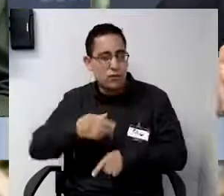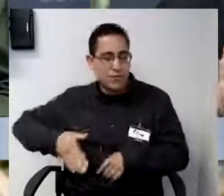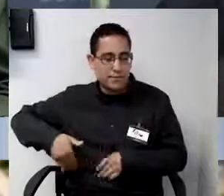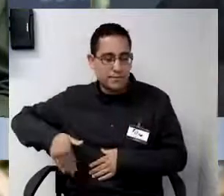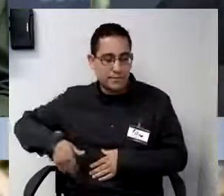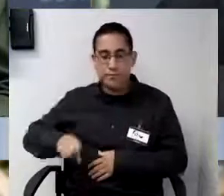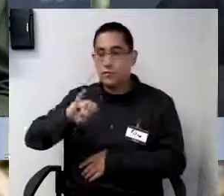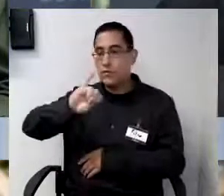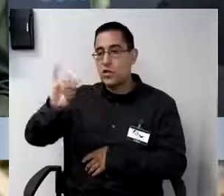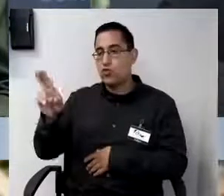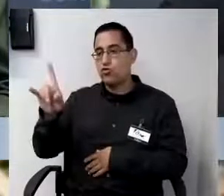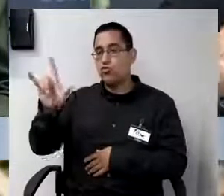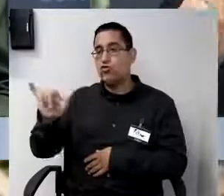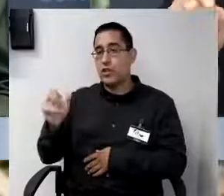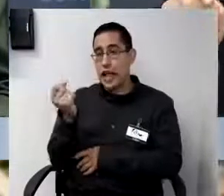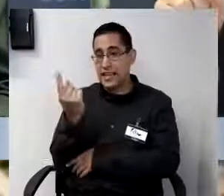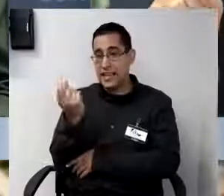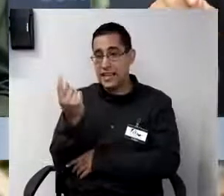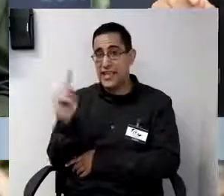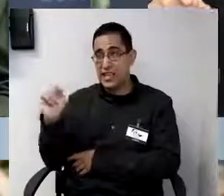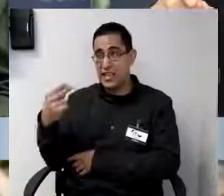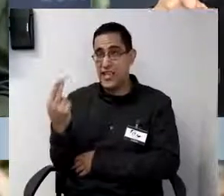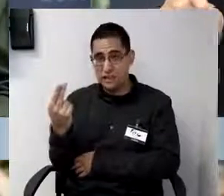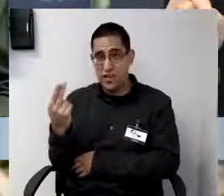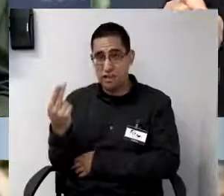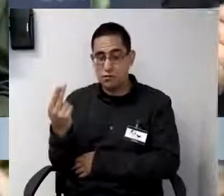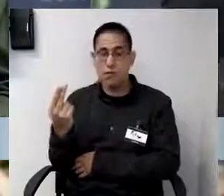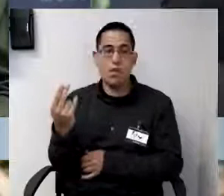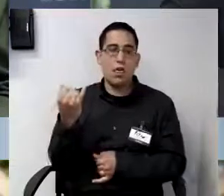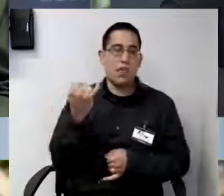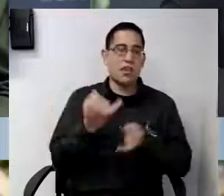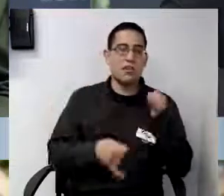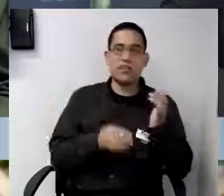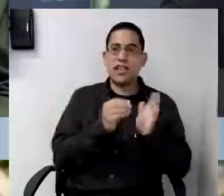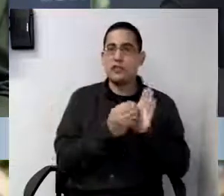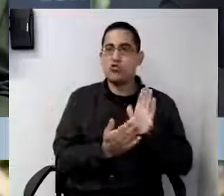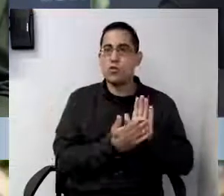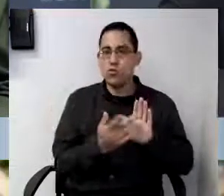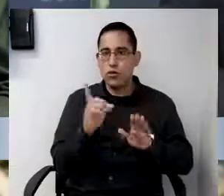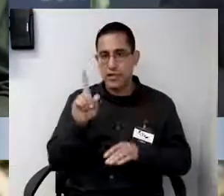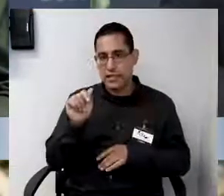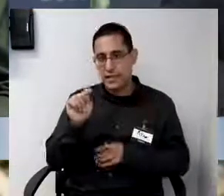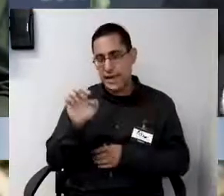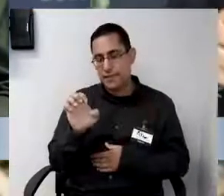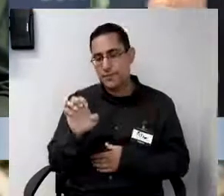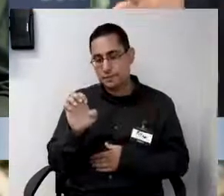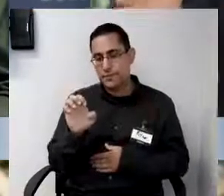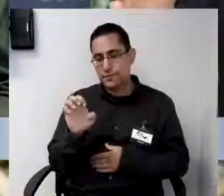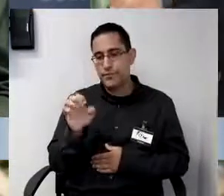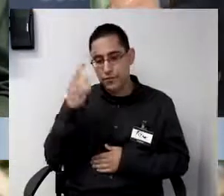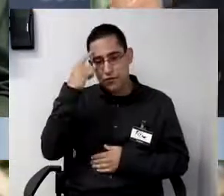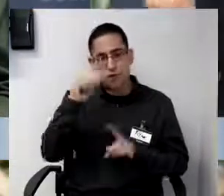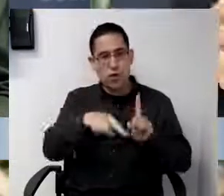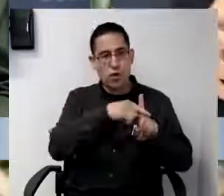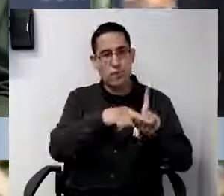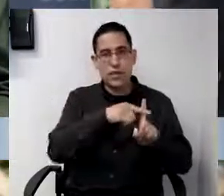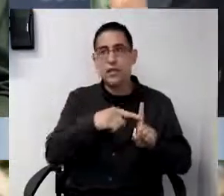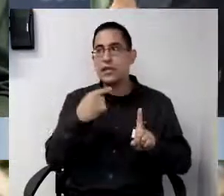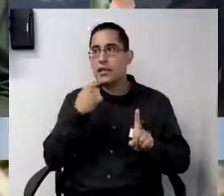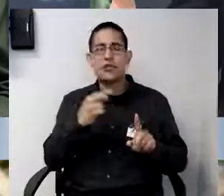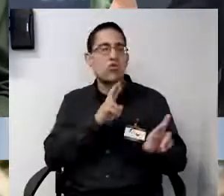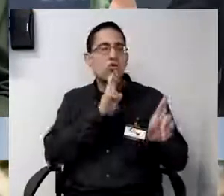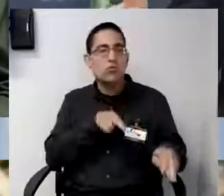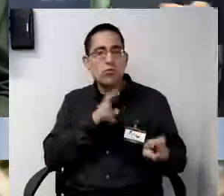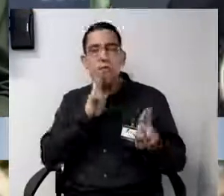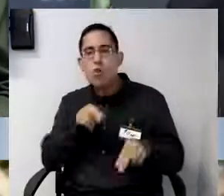On July 11th, which is the last recorded date for the county's positivity rate, they report a